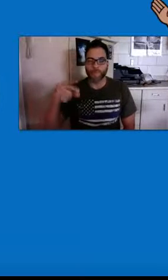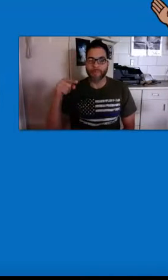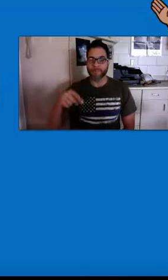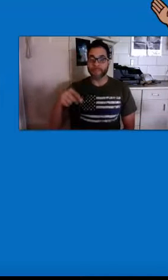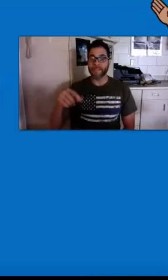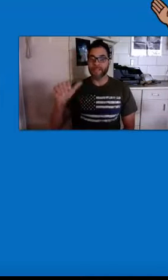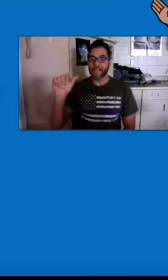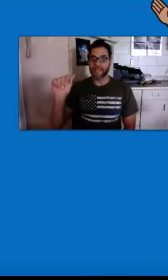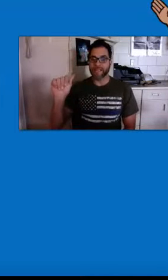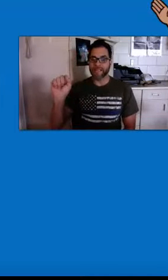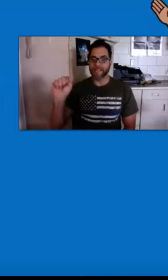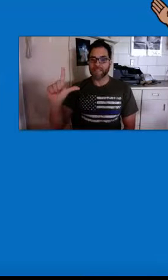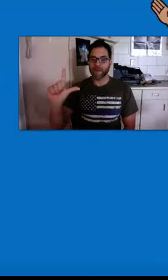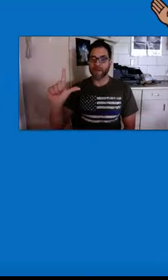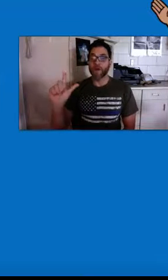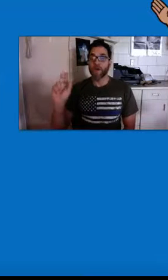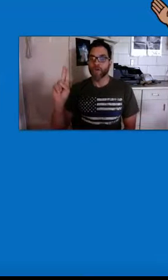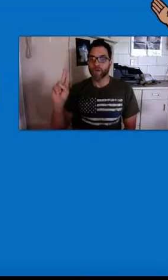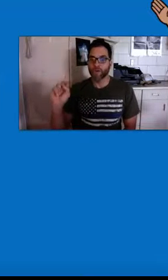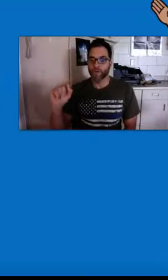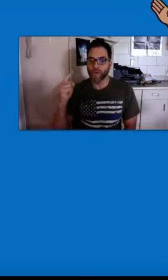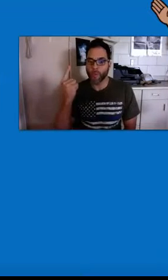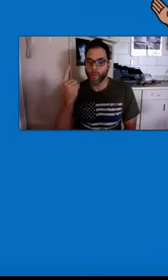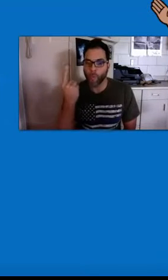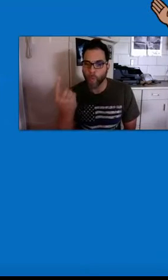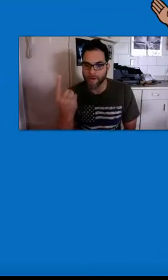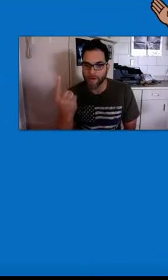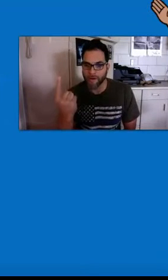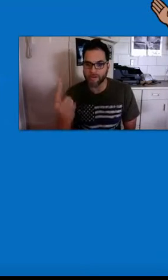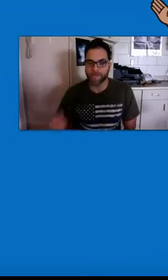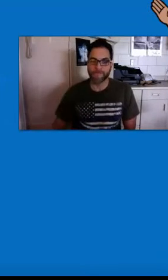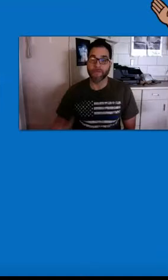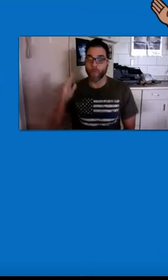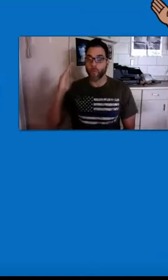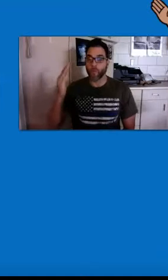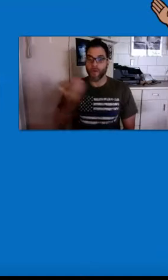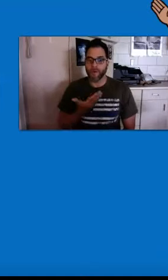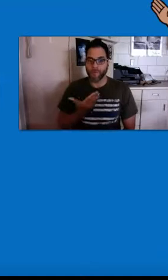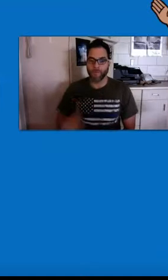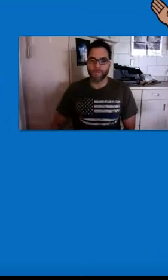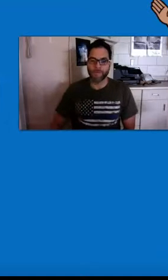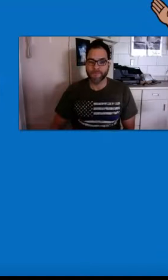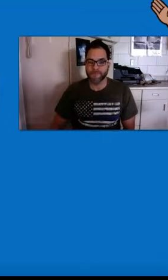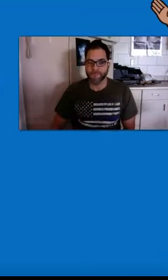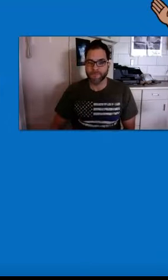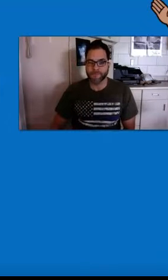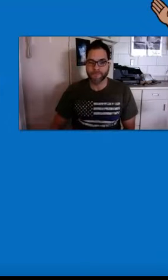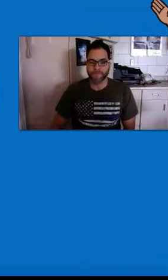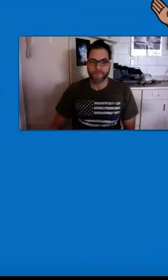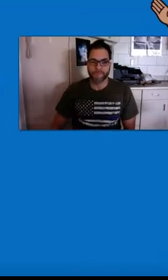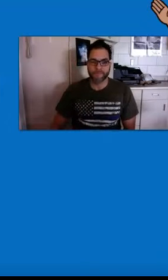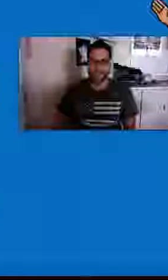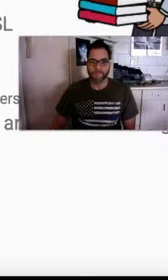Hello, this is ASL Unit 1. Welcome.